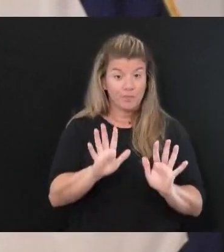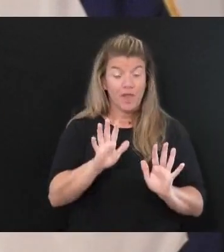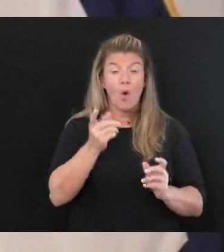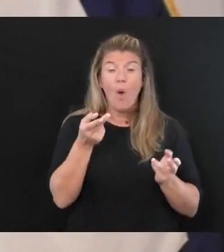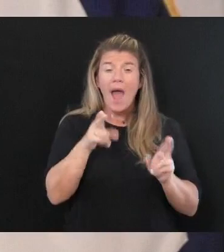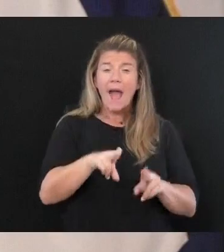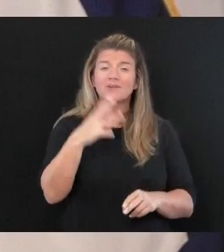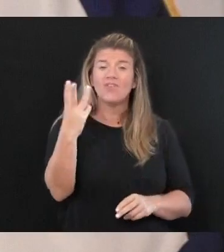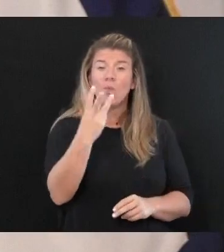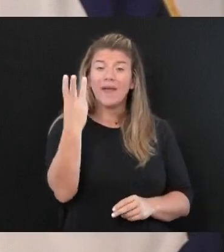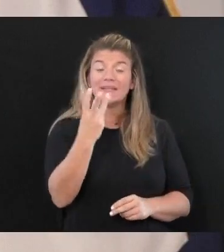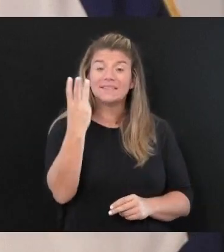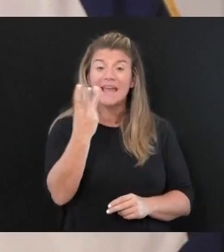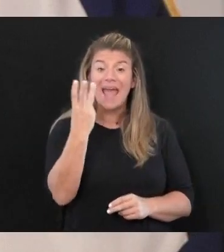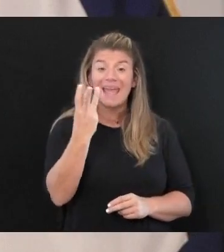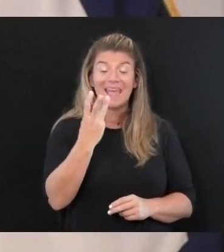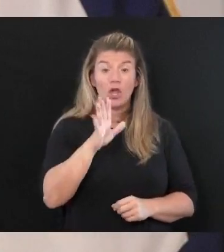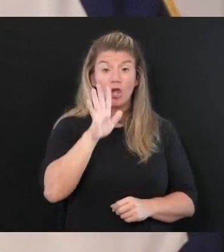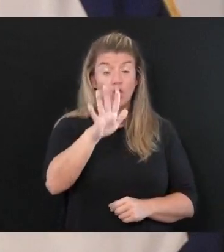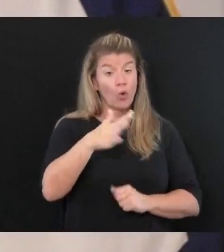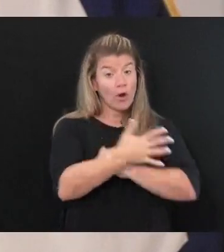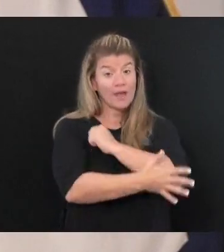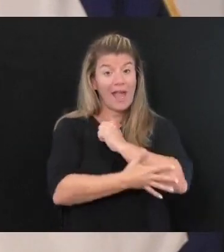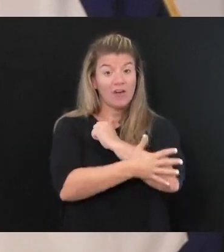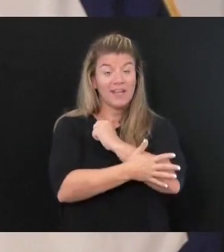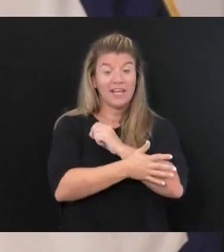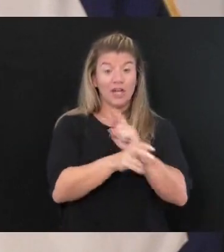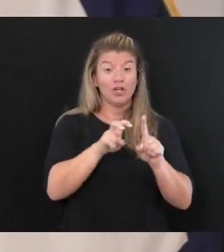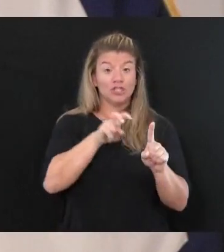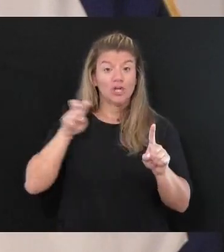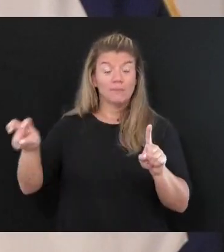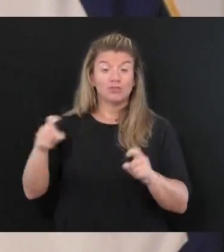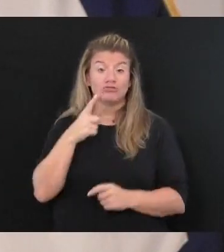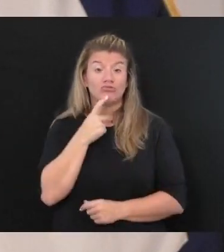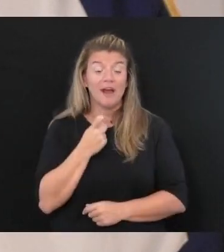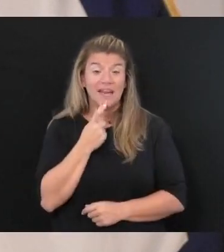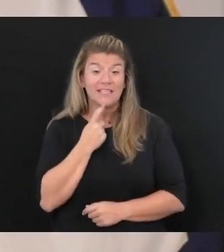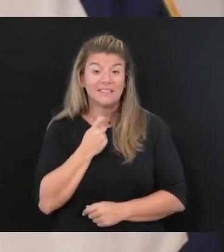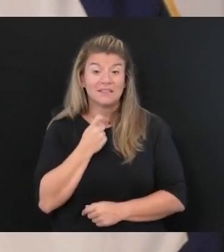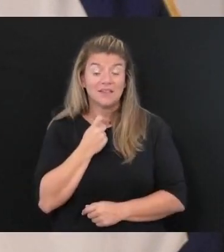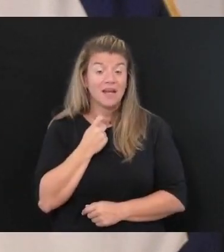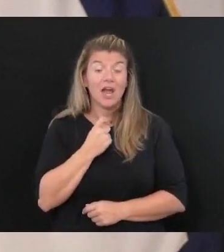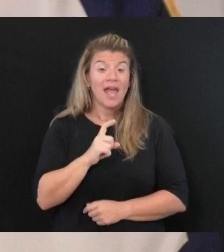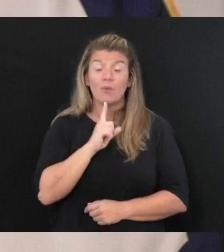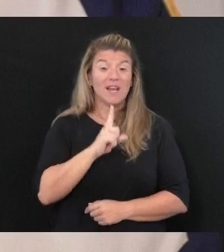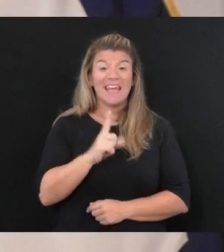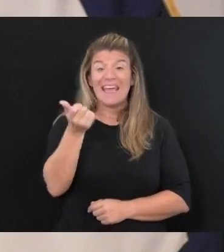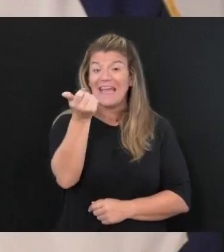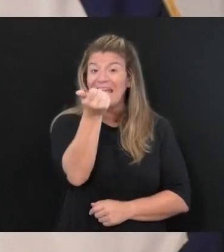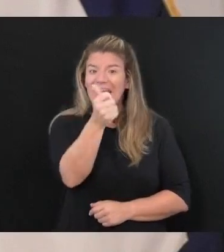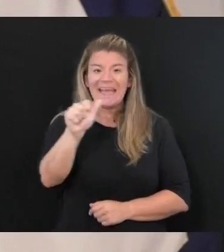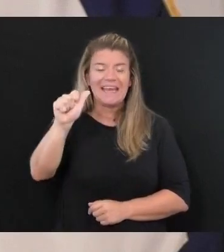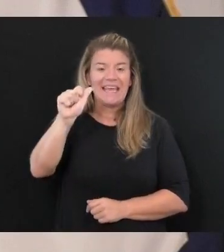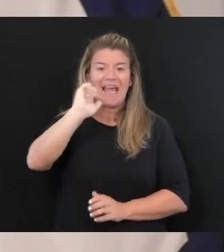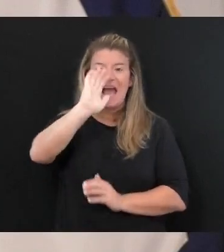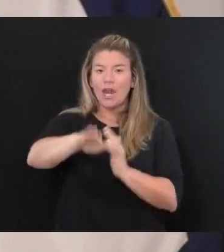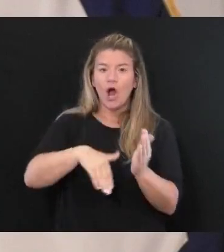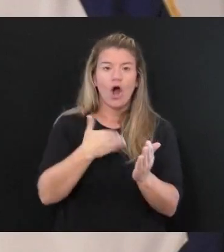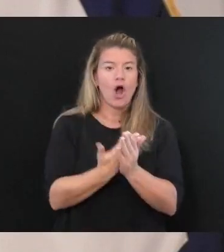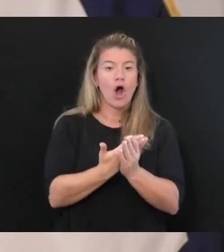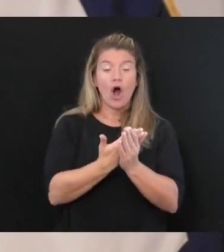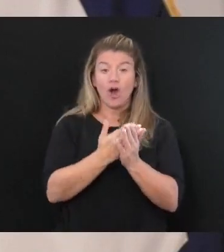your county goes to red? If it goes to red in any and all situations,